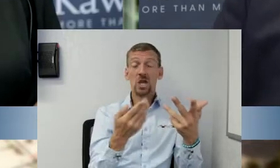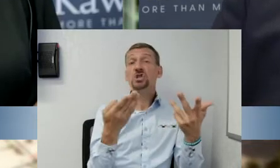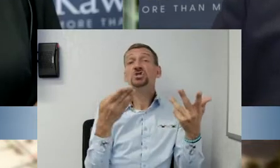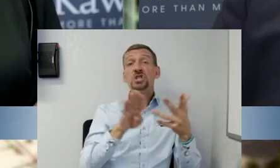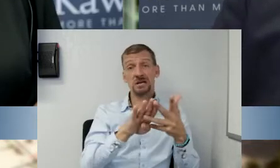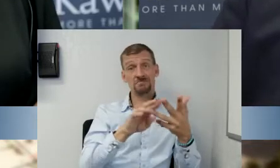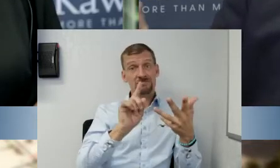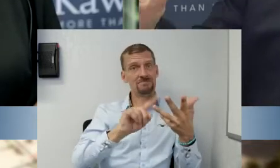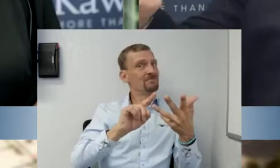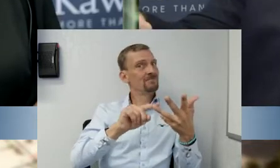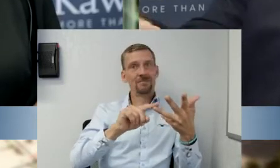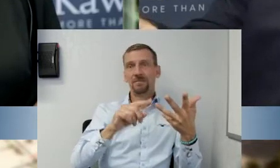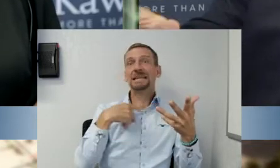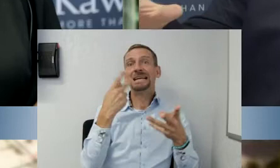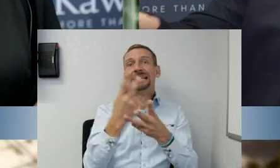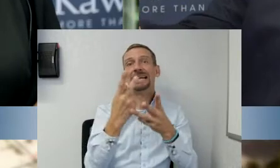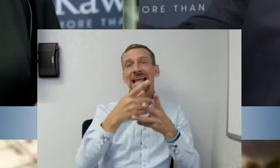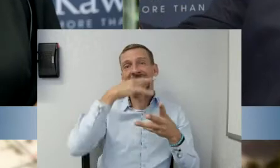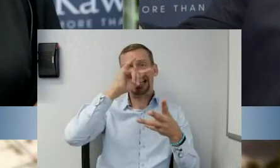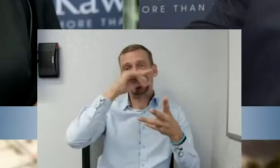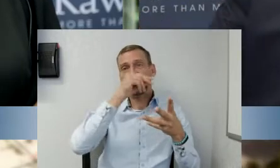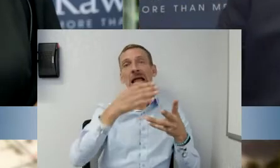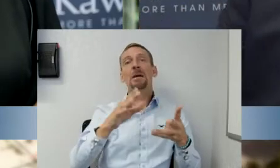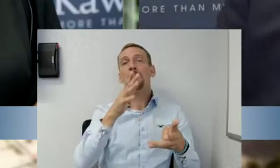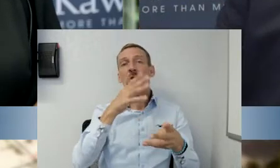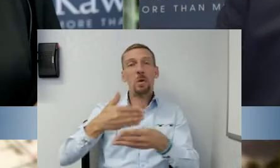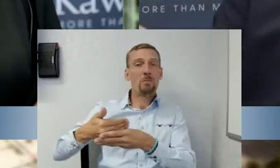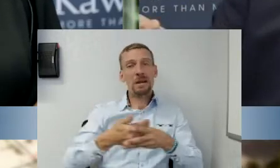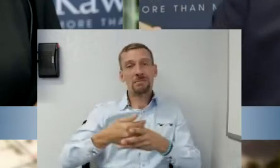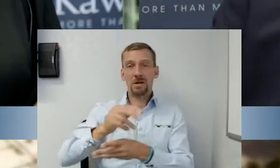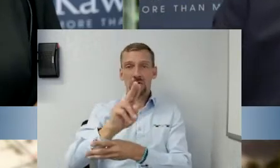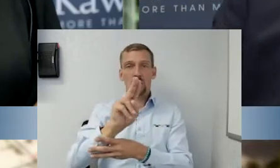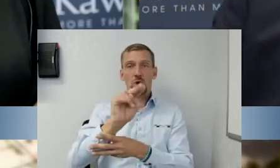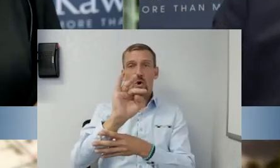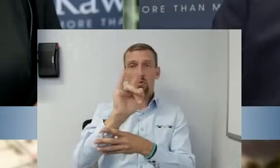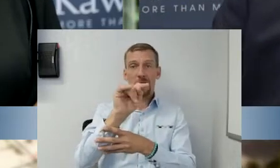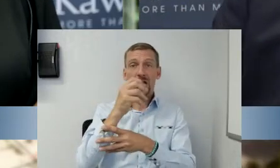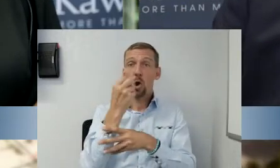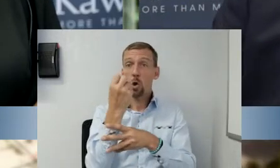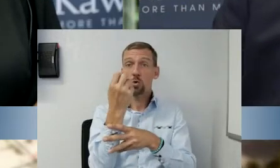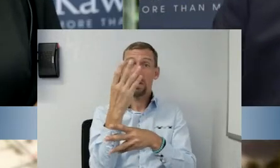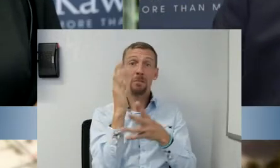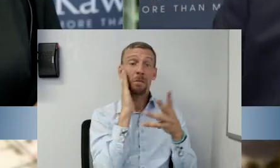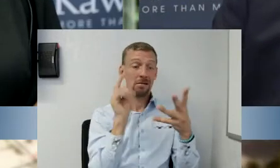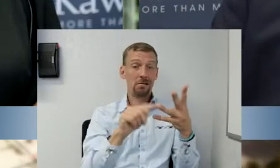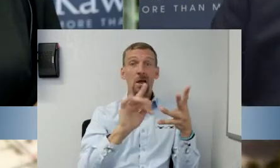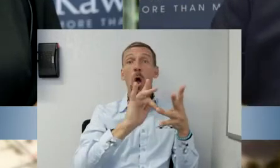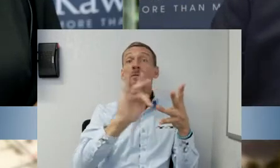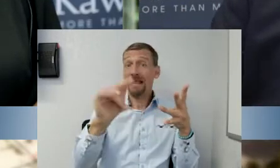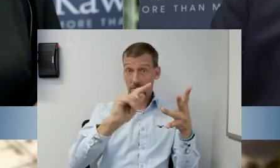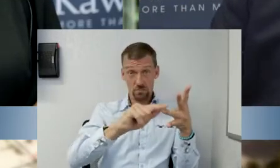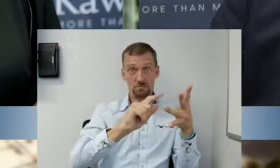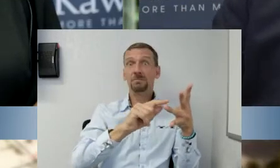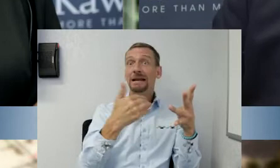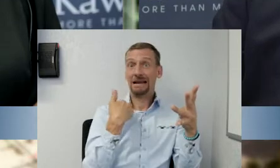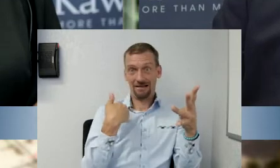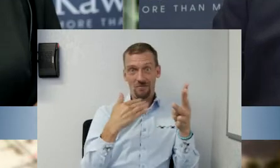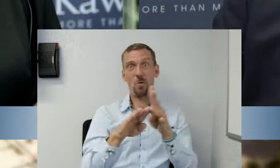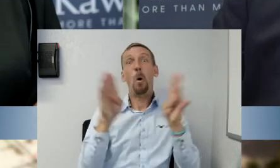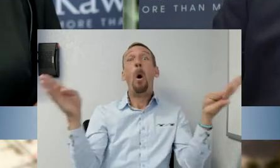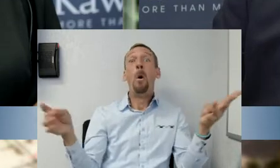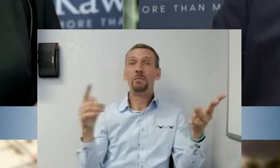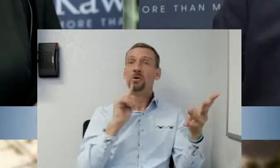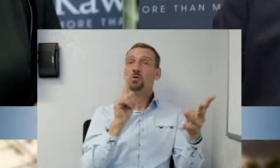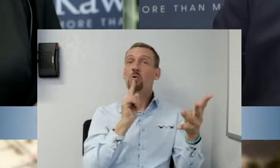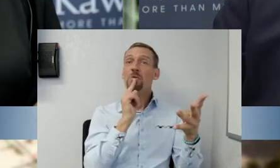down. We're taking care of kids in the mother-baby unit. So those 12 beds are open. So